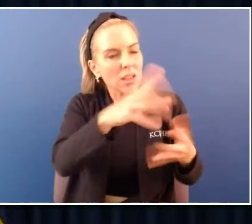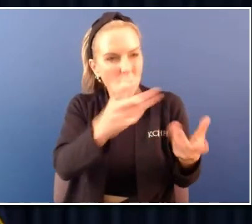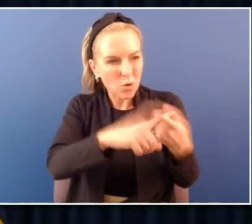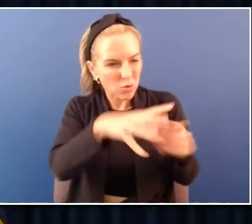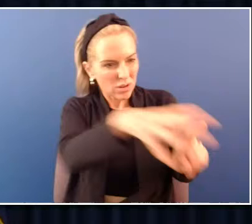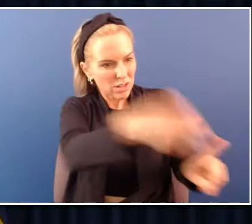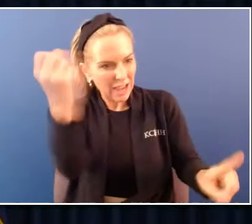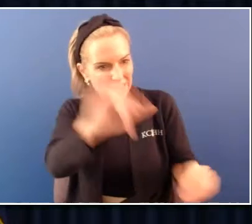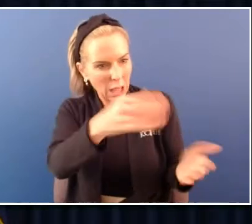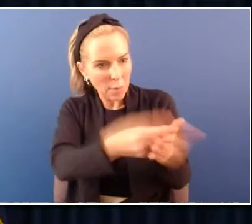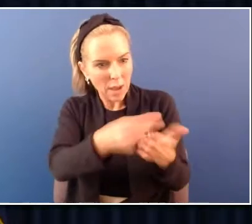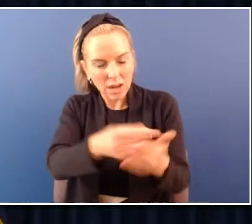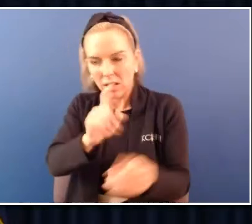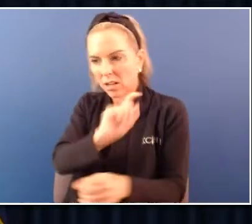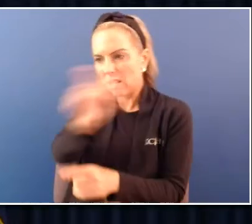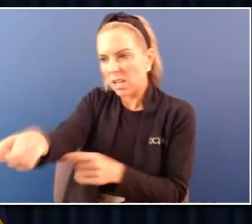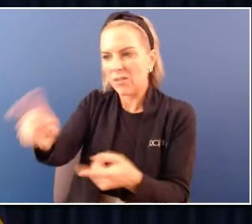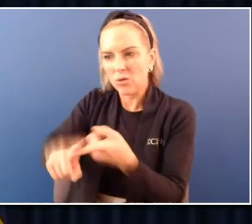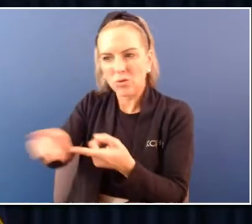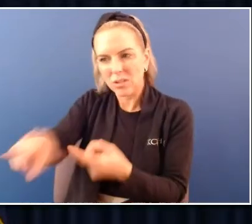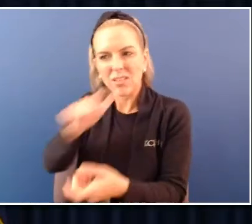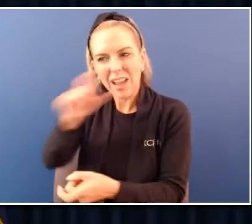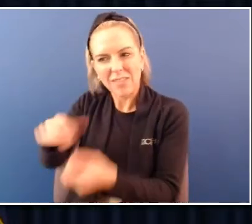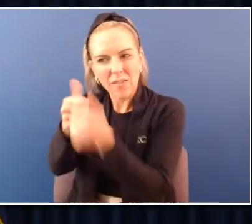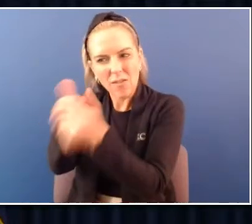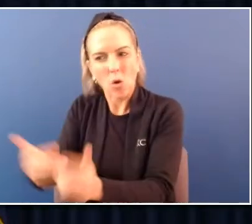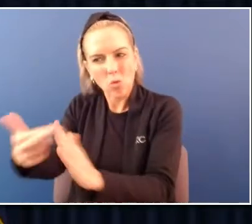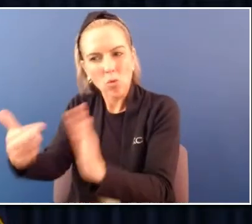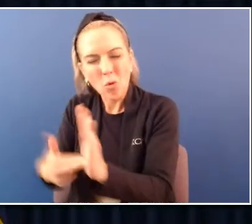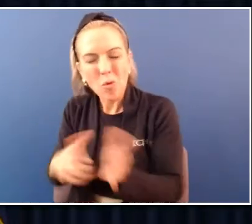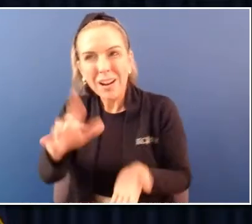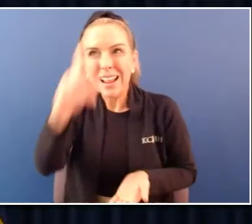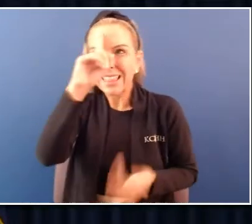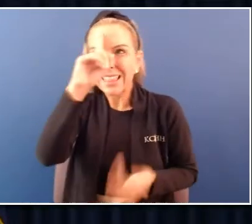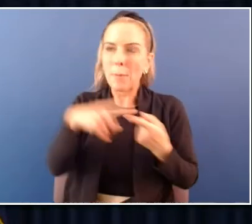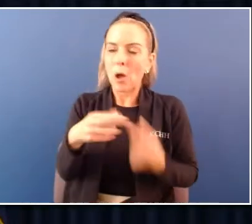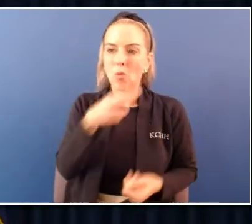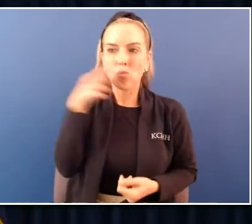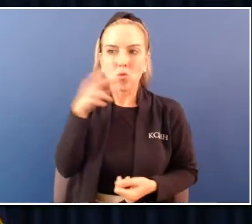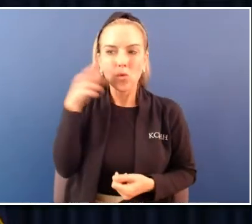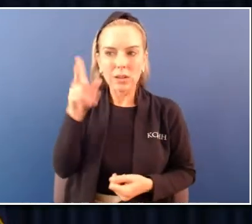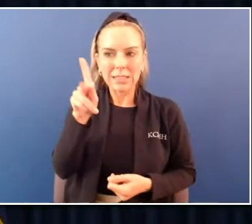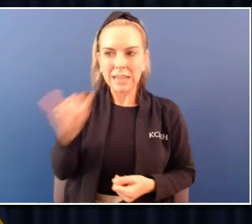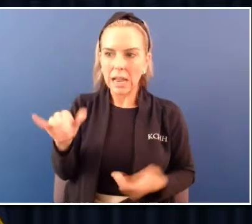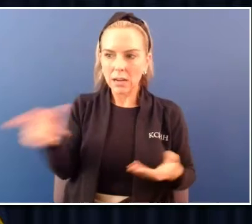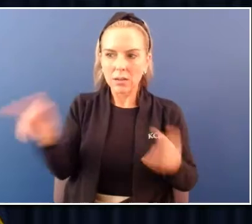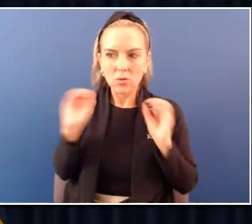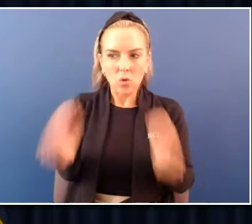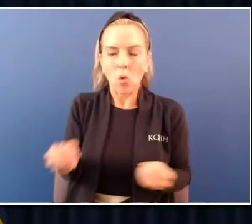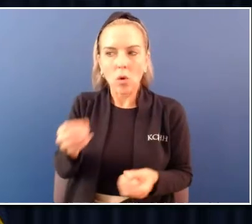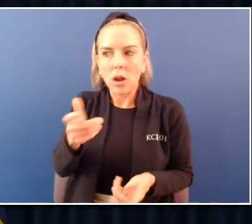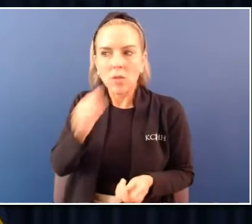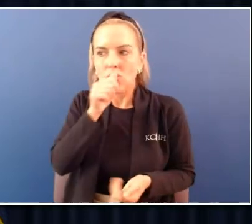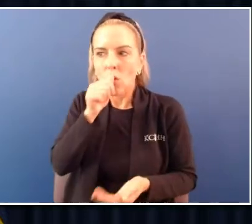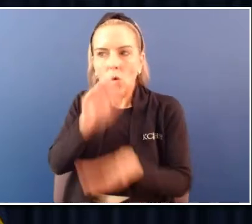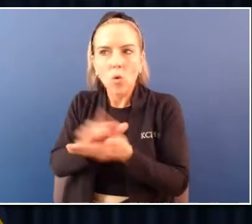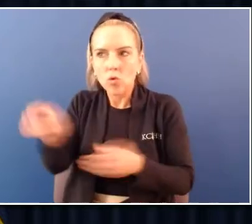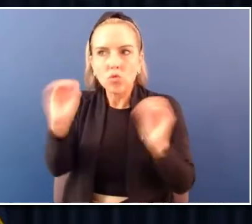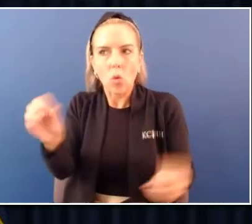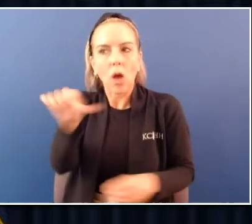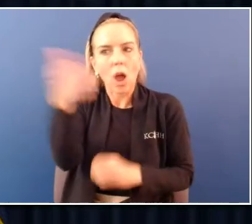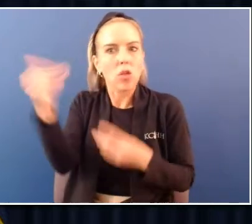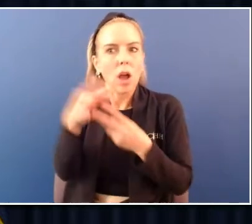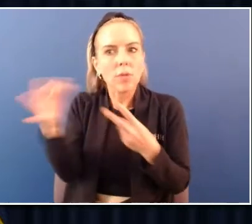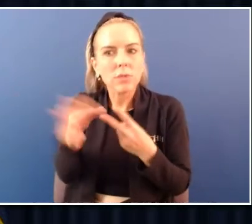when we think about especially rural Kentucky, there aren't many private schools. There aren't other options. And so another thing we're